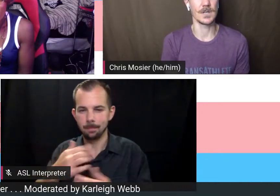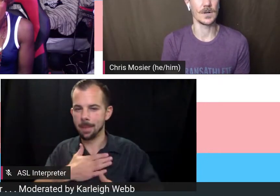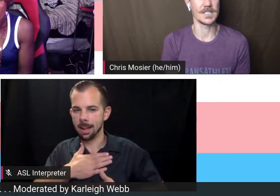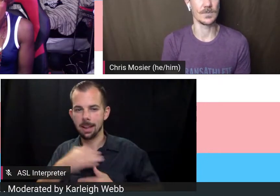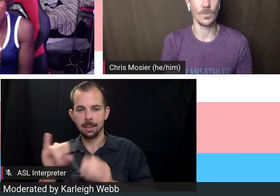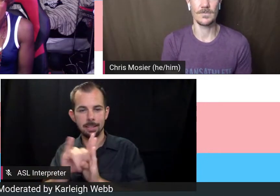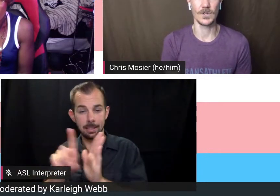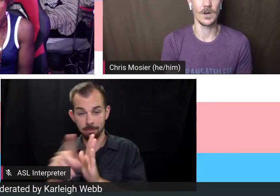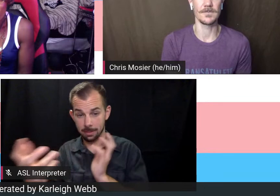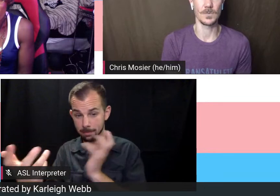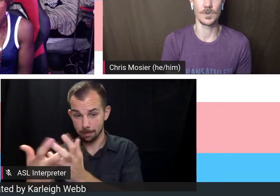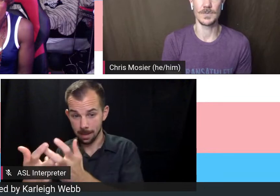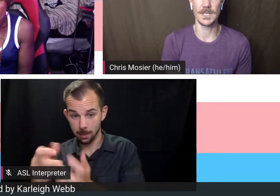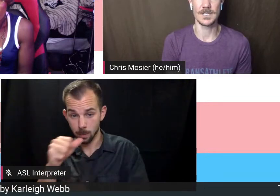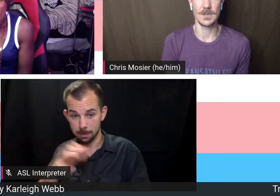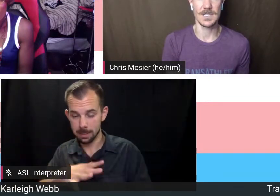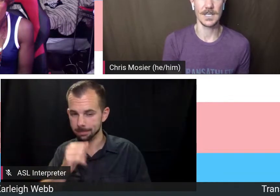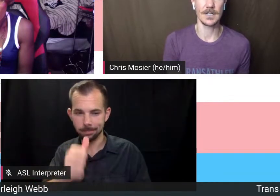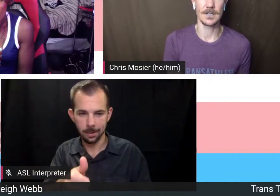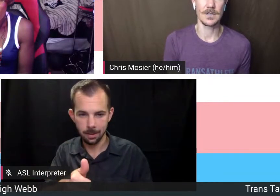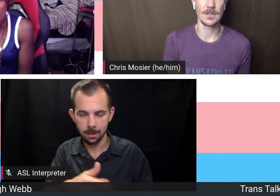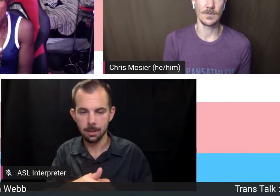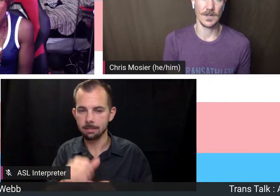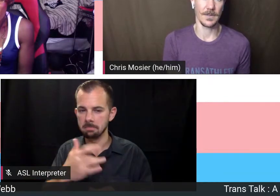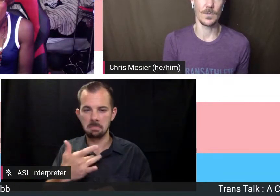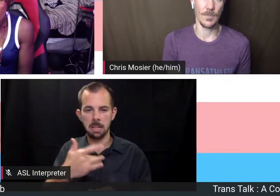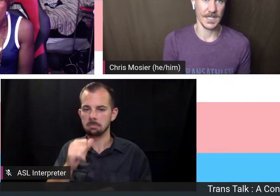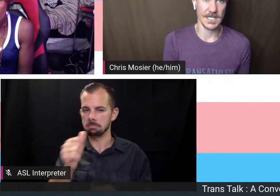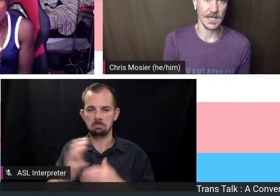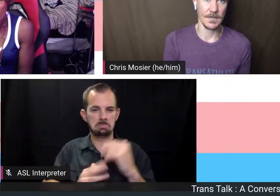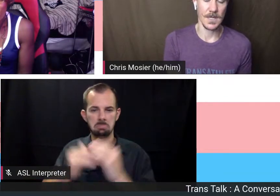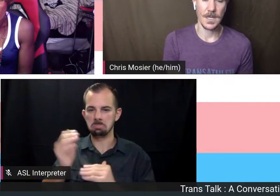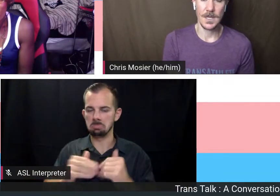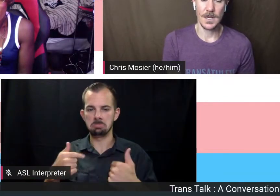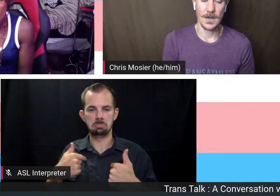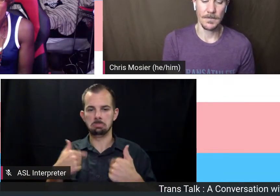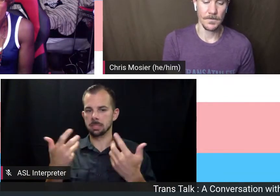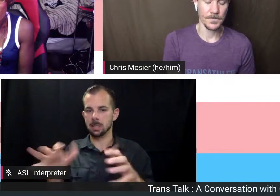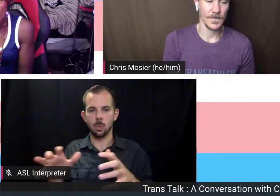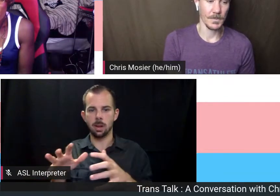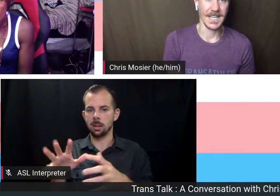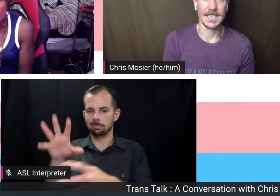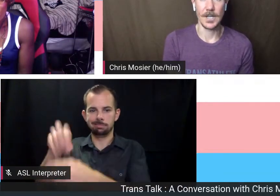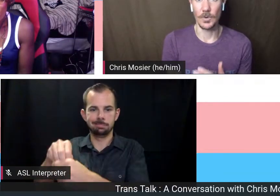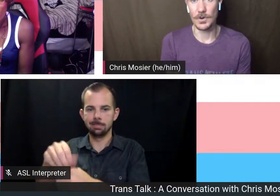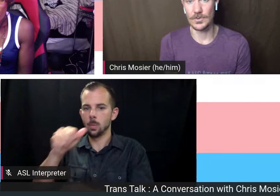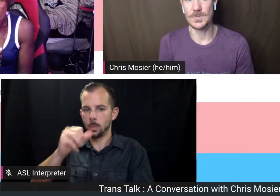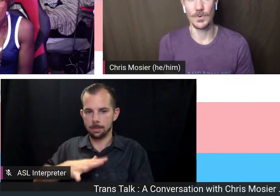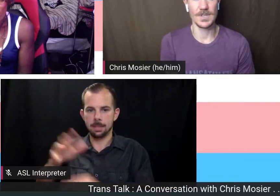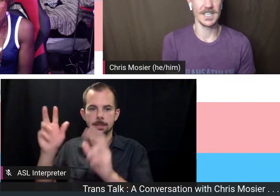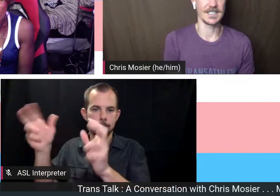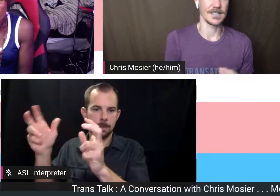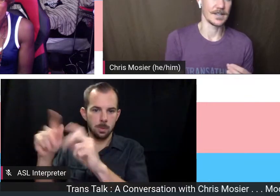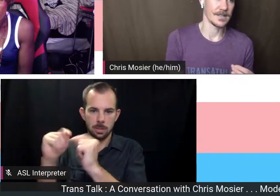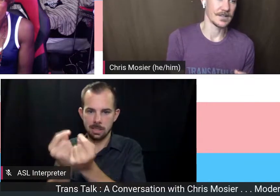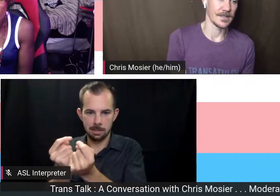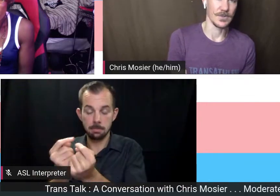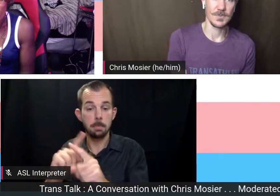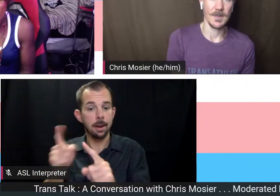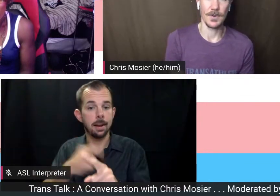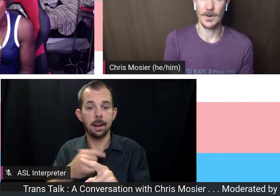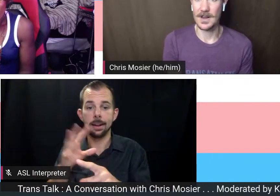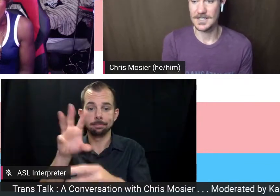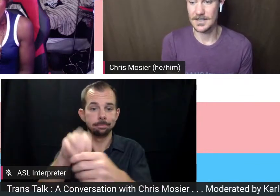it. But I didn't feel comfortable being associated with on a women's team. But I did intramural sports. I did